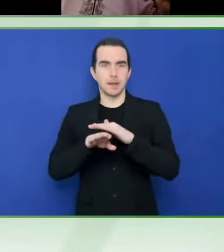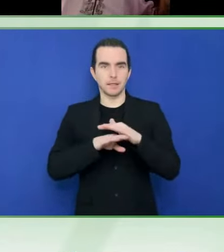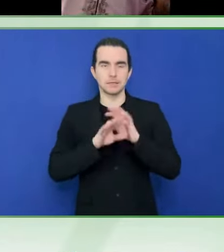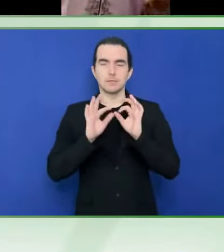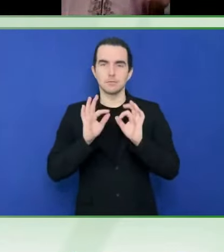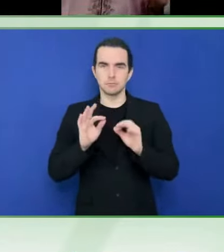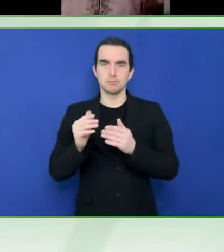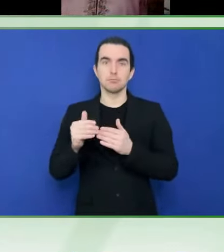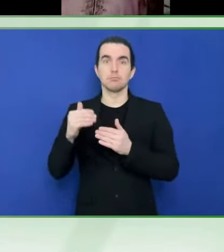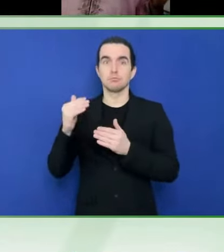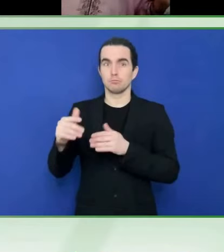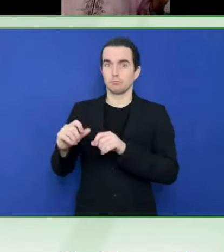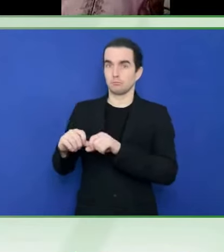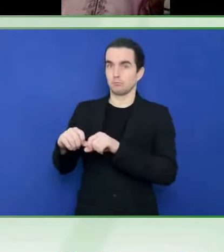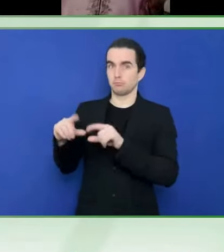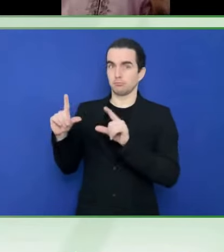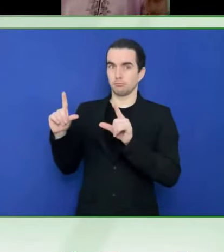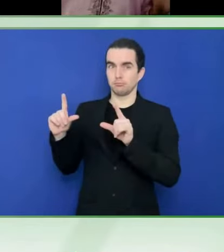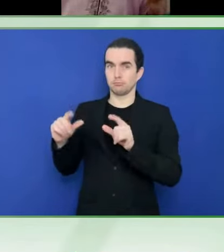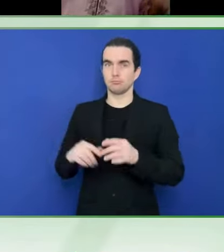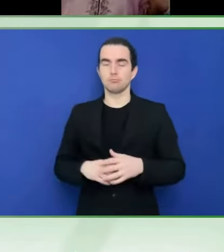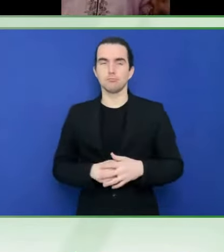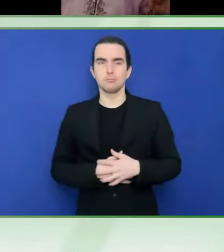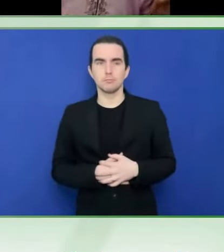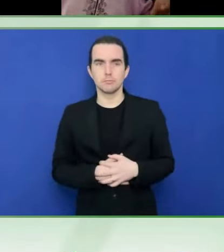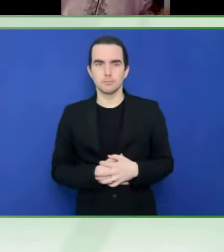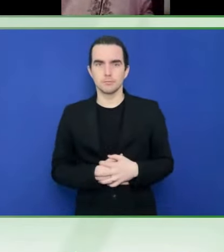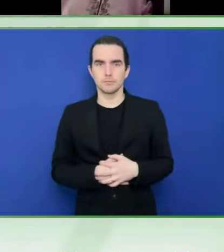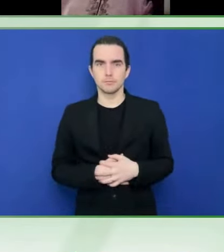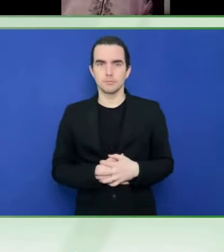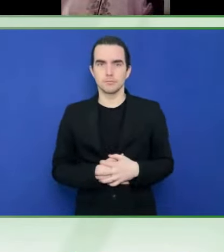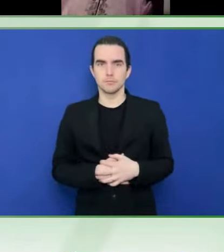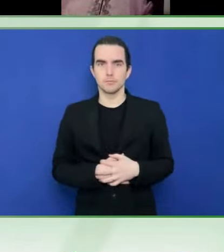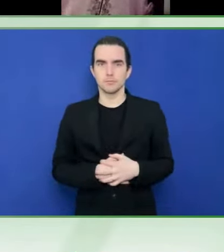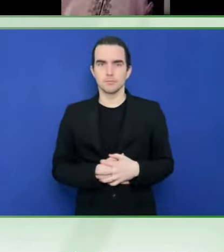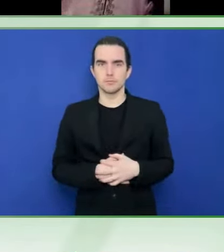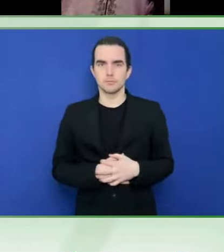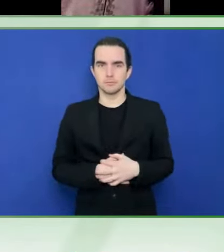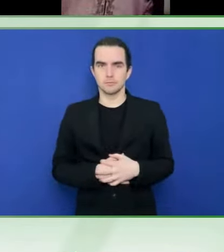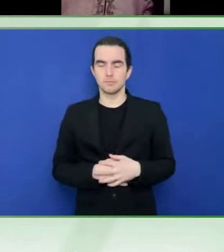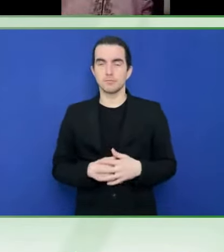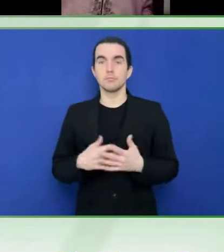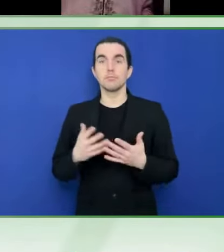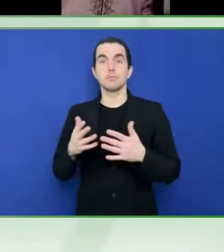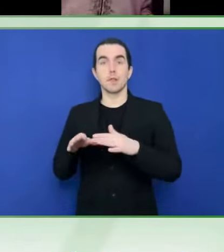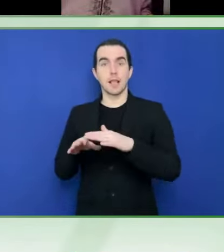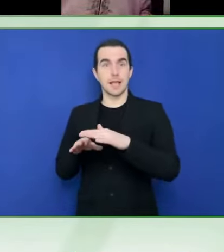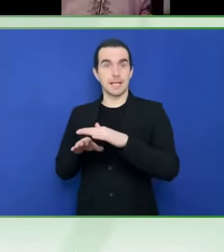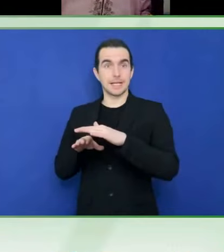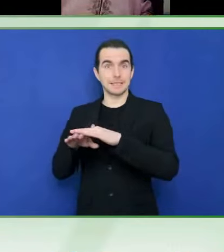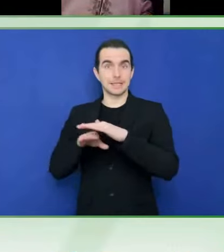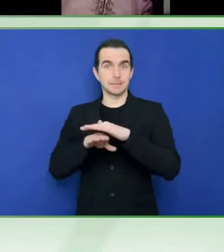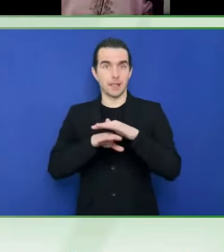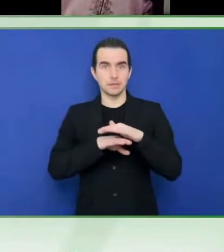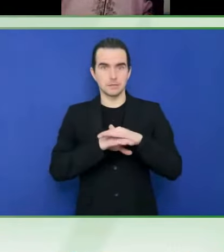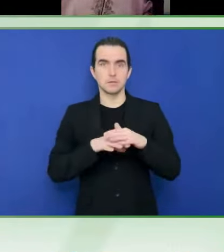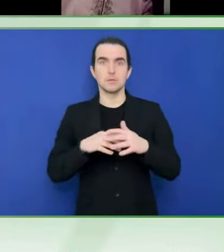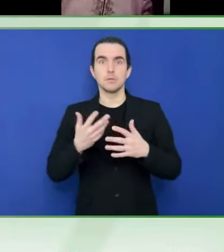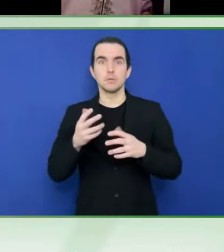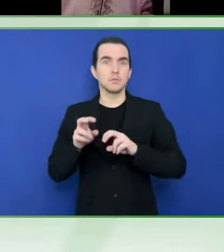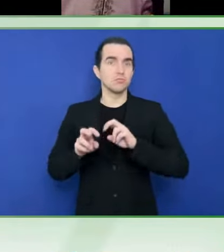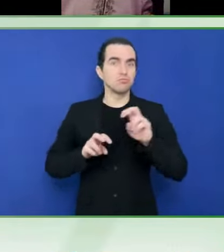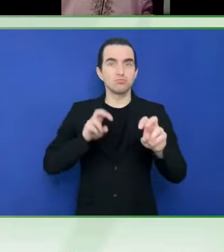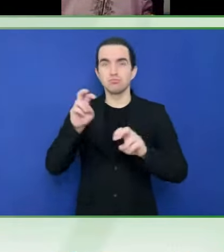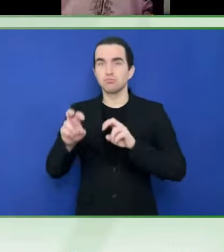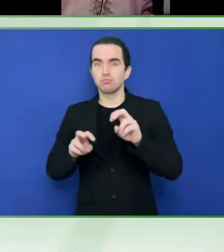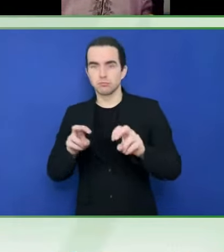connectivity. Yes. So suppose if I want to catch a bus, how do I reach